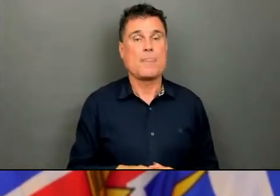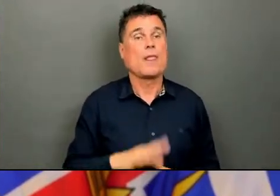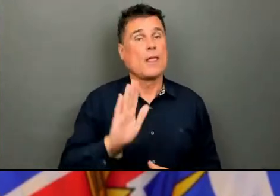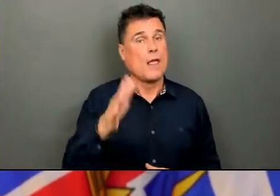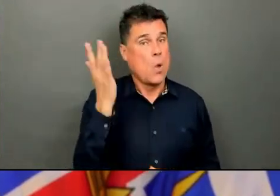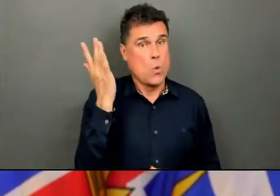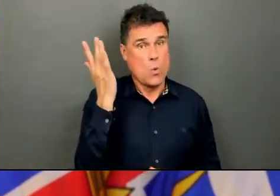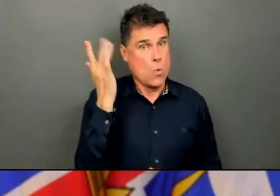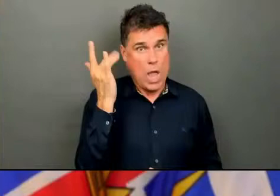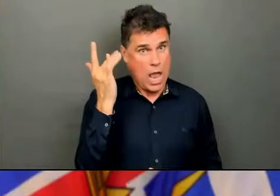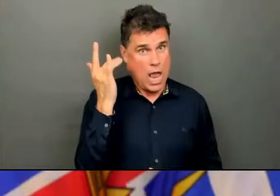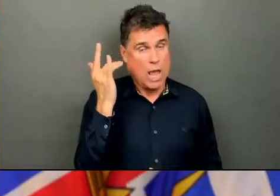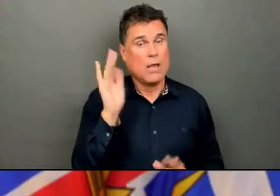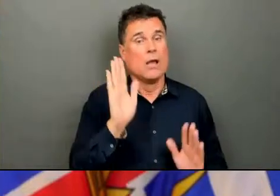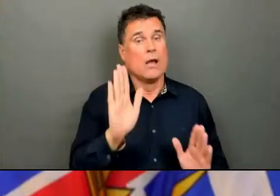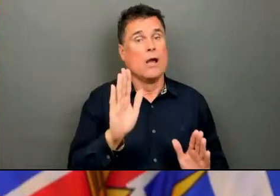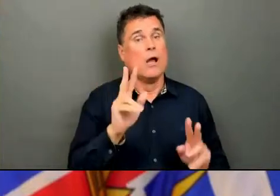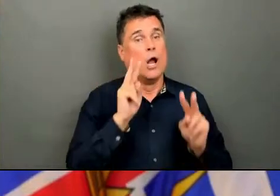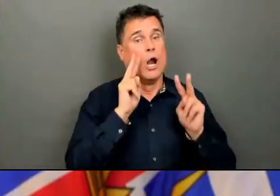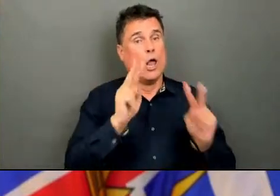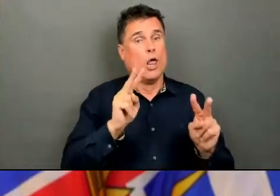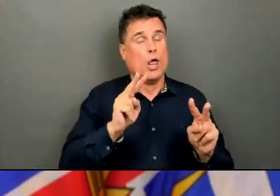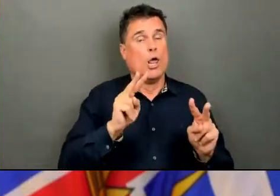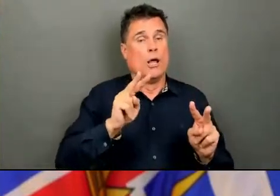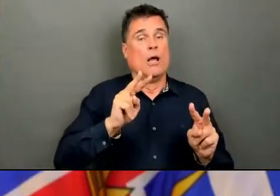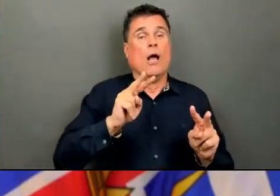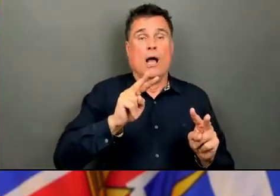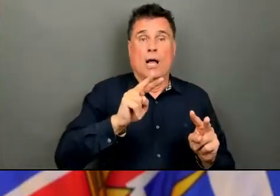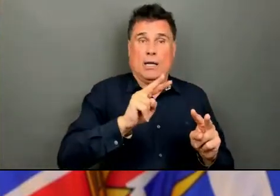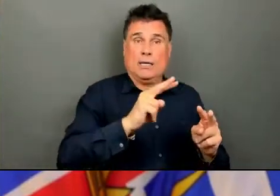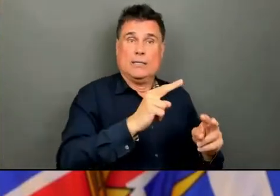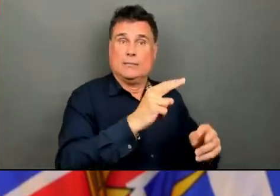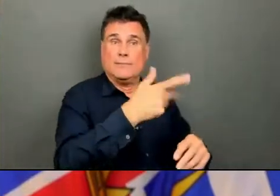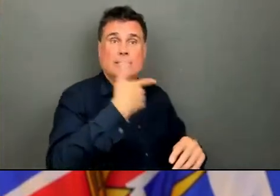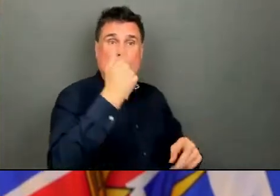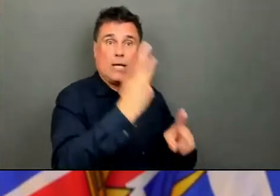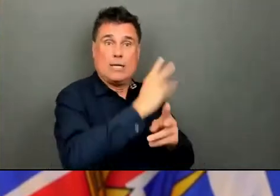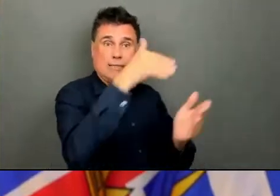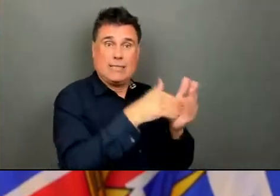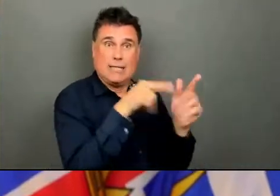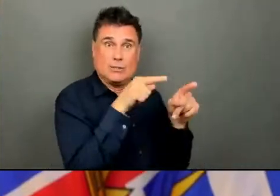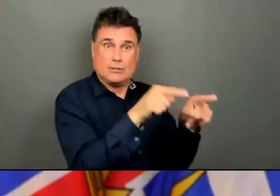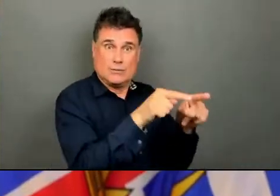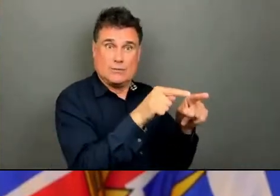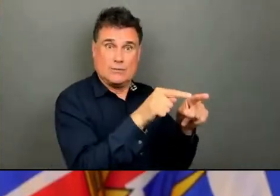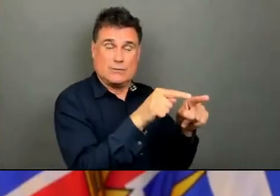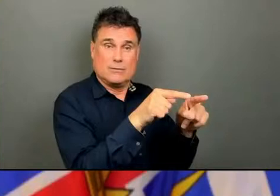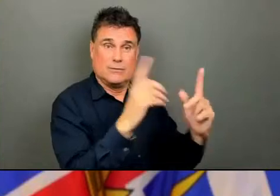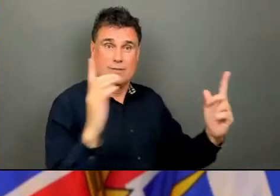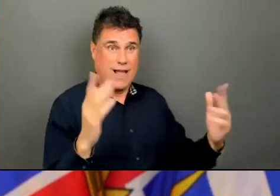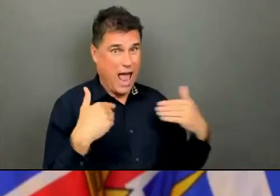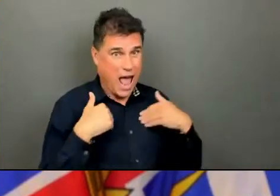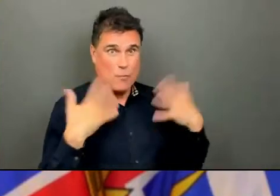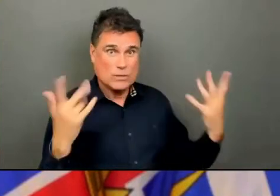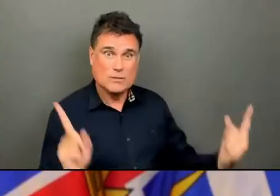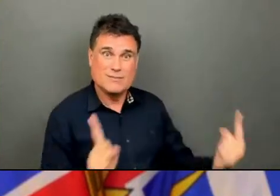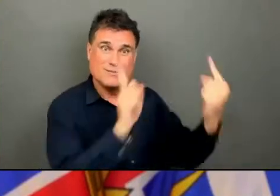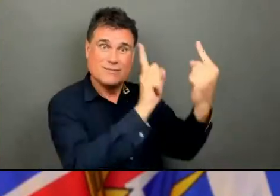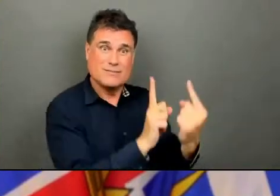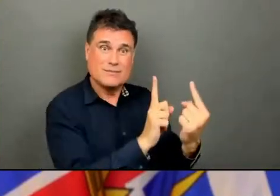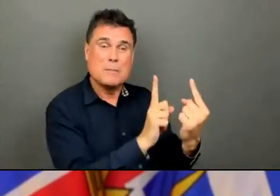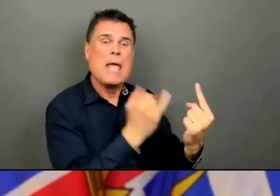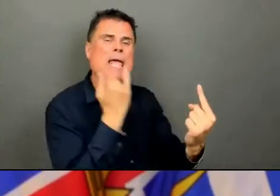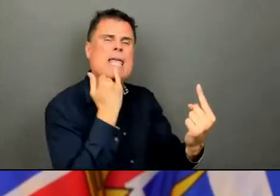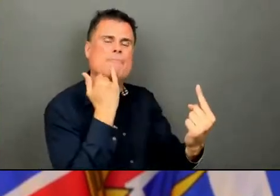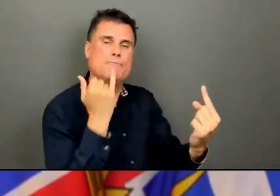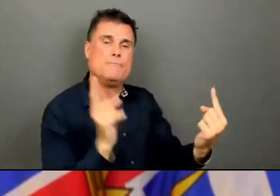it is not just me and my loved one that is at issue. It is the fact that if we introduce it inadvertently into a care